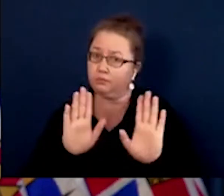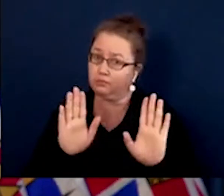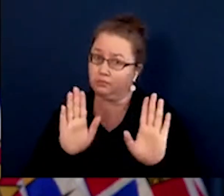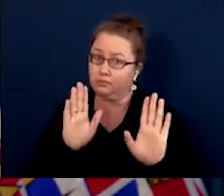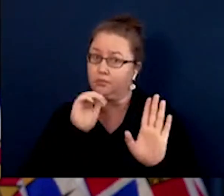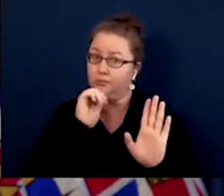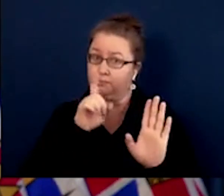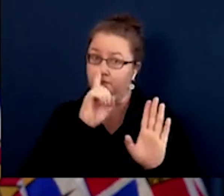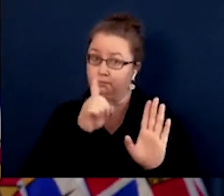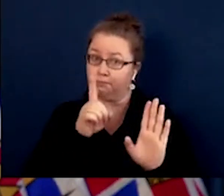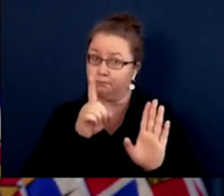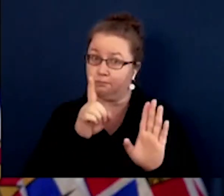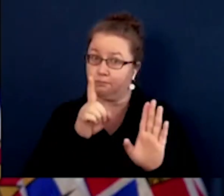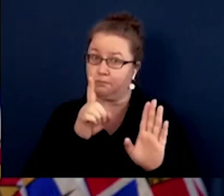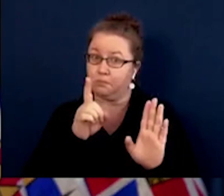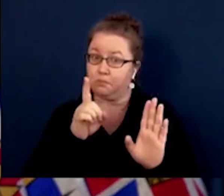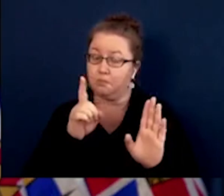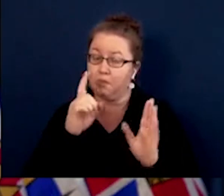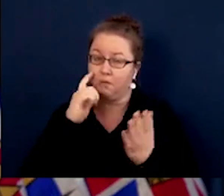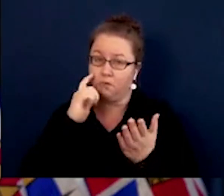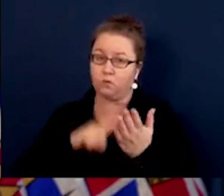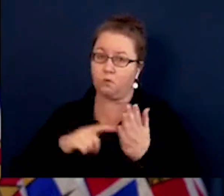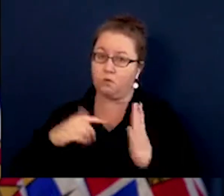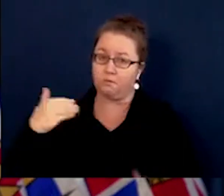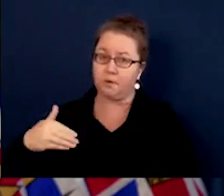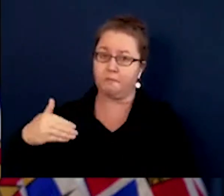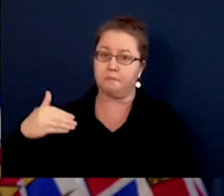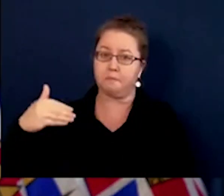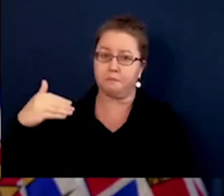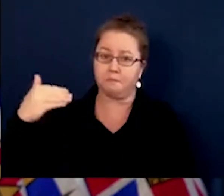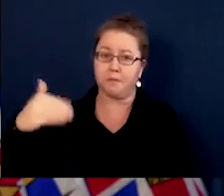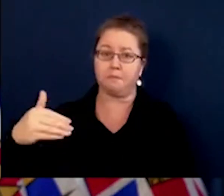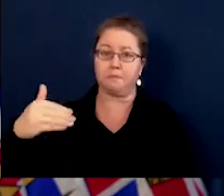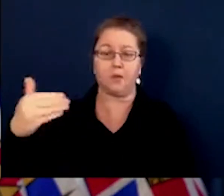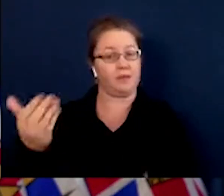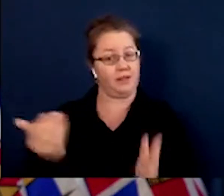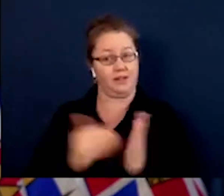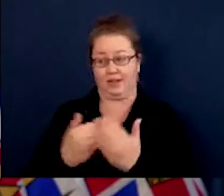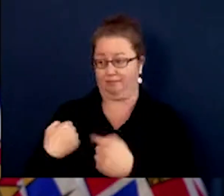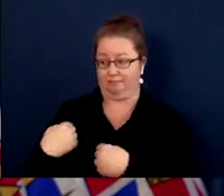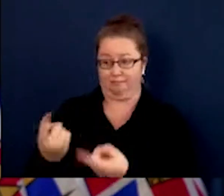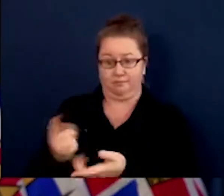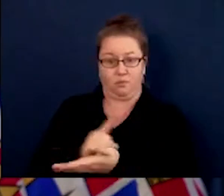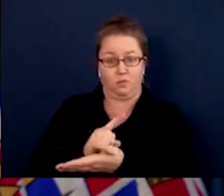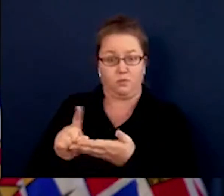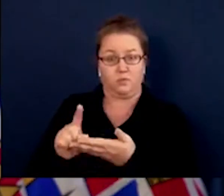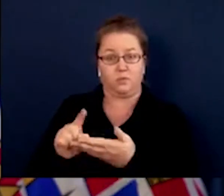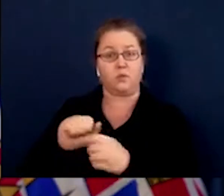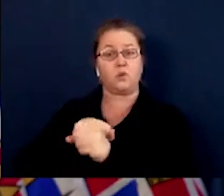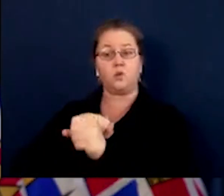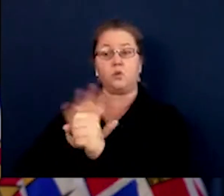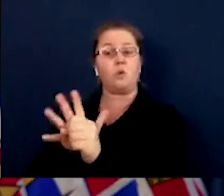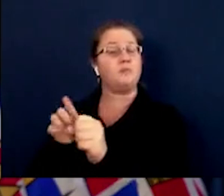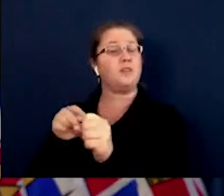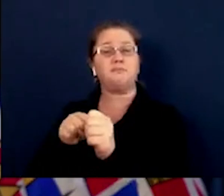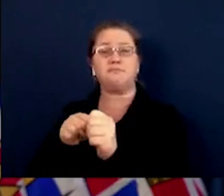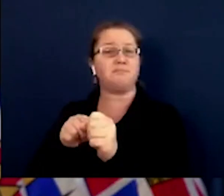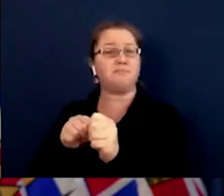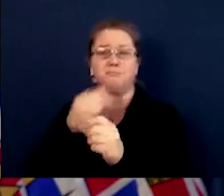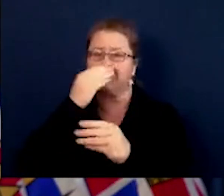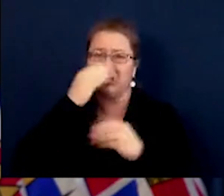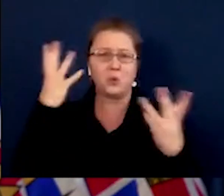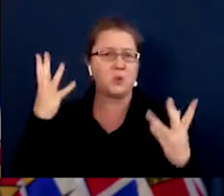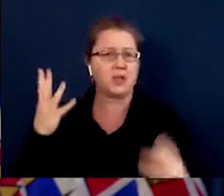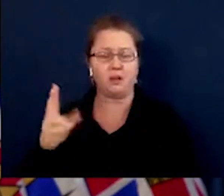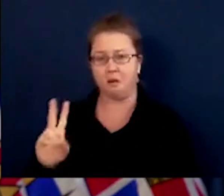have those same concerns. But we have seen on many occasions, and again we have seen this week, that COVID-19 knows